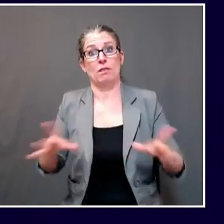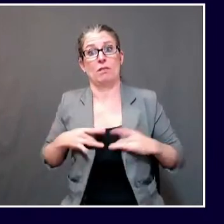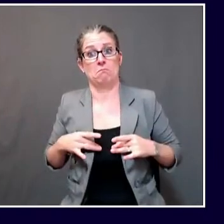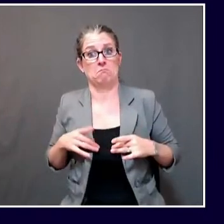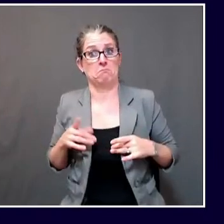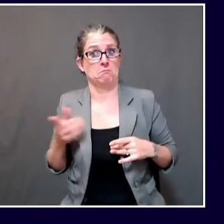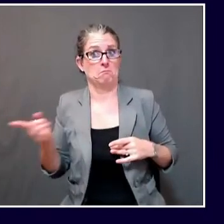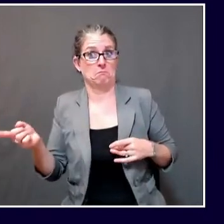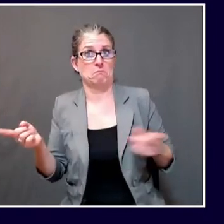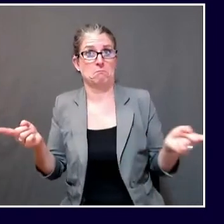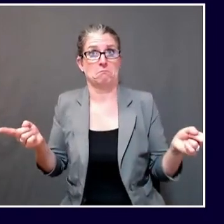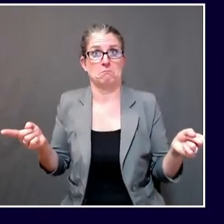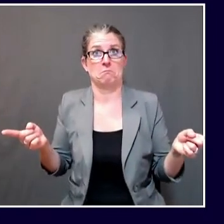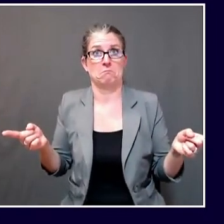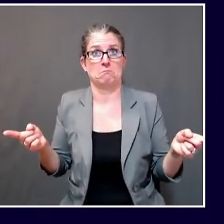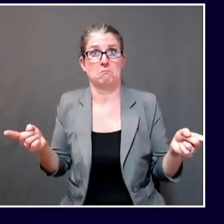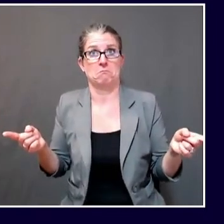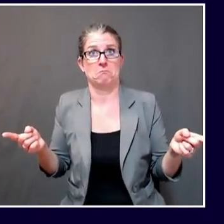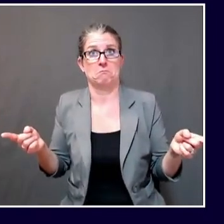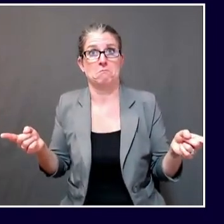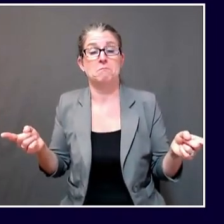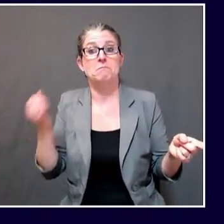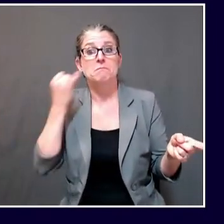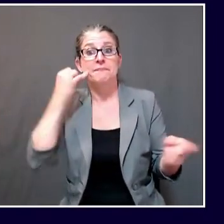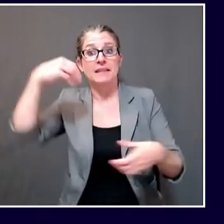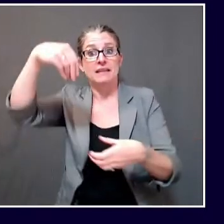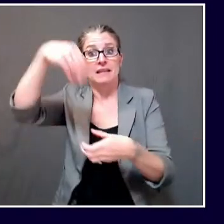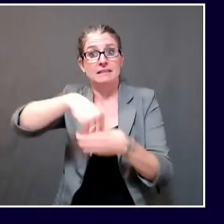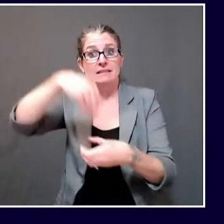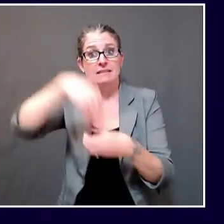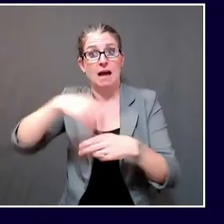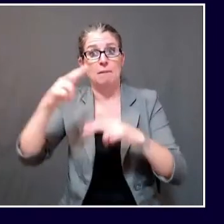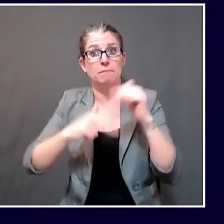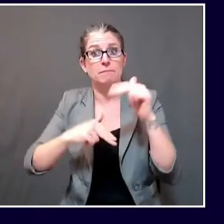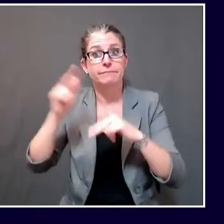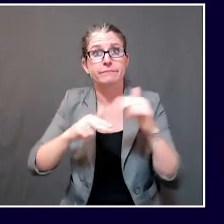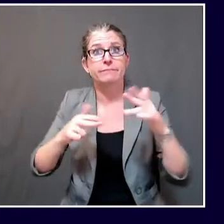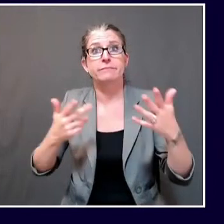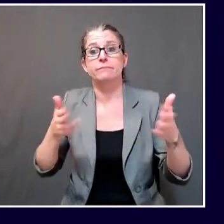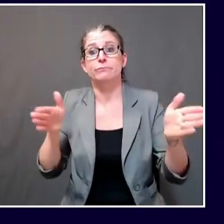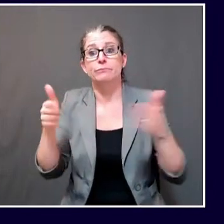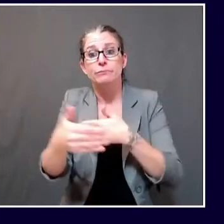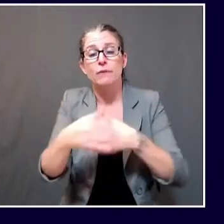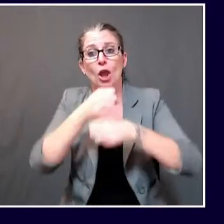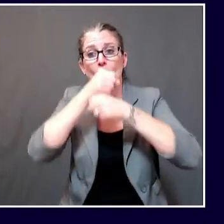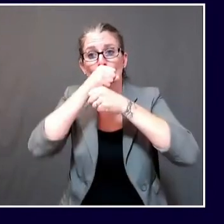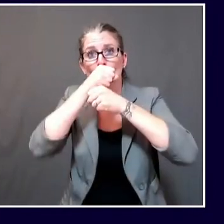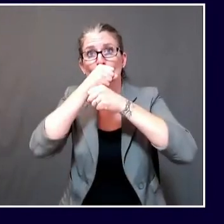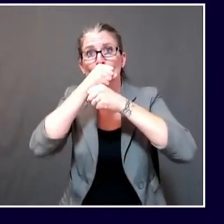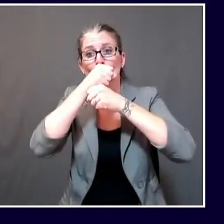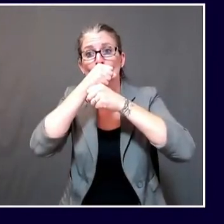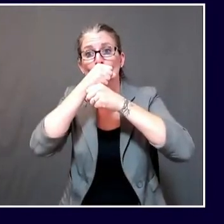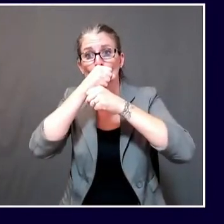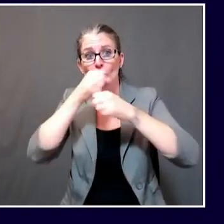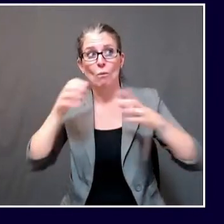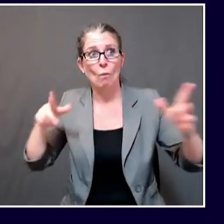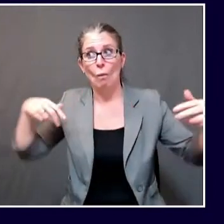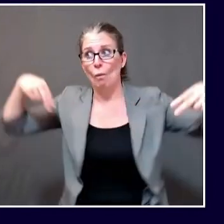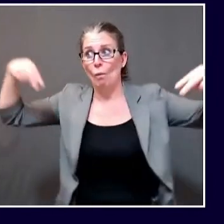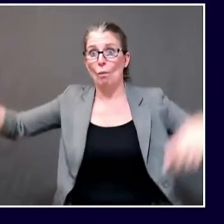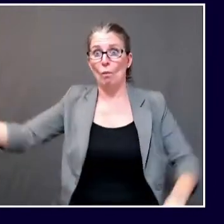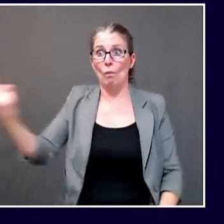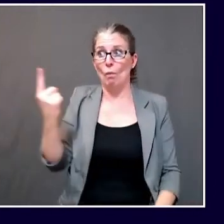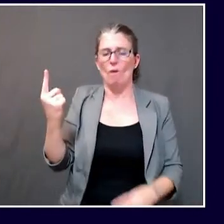can lead to transmission of both COVID and flu because of this respiratory mode of transmission that is the predominant way that flu is